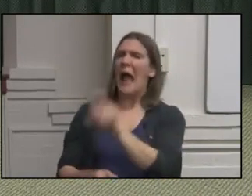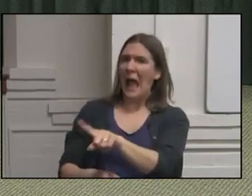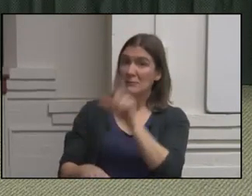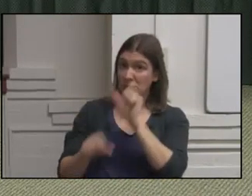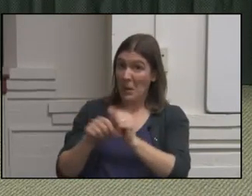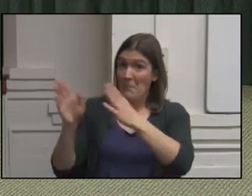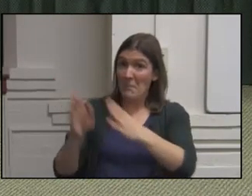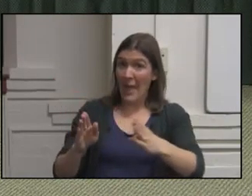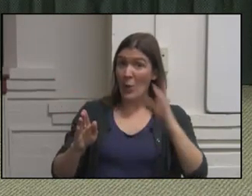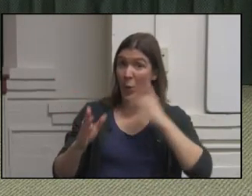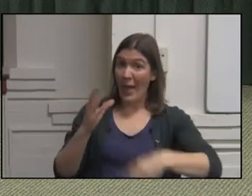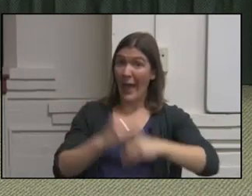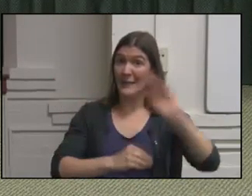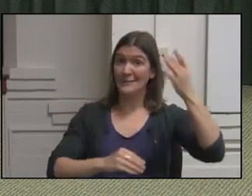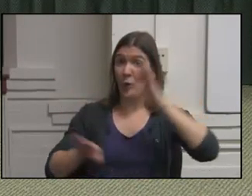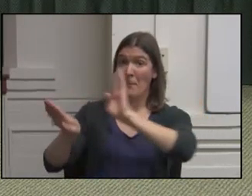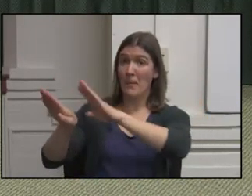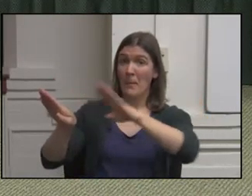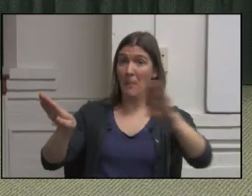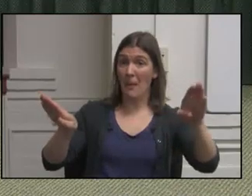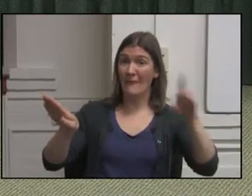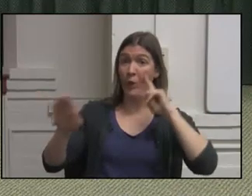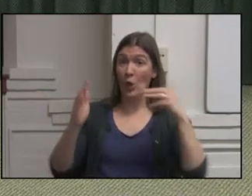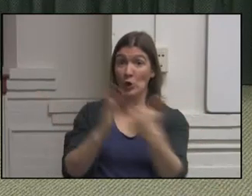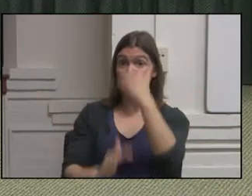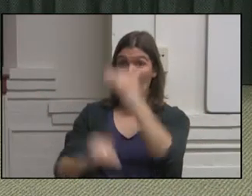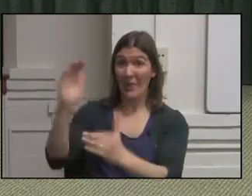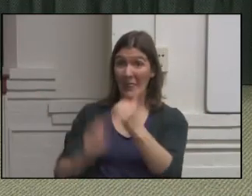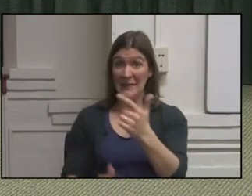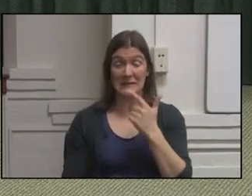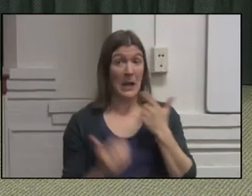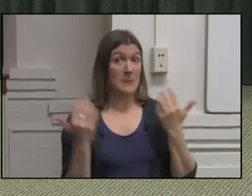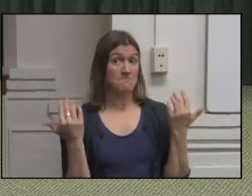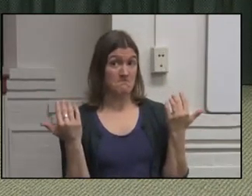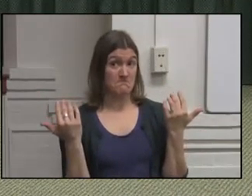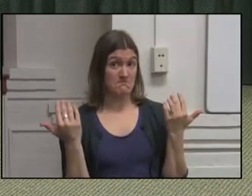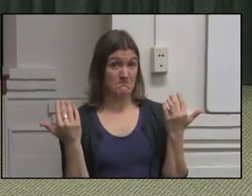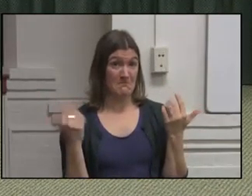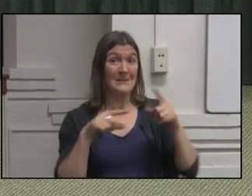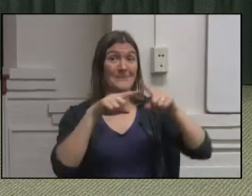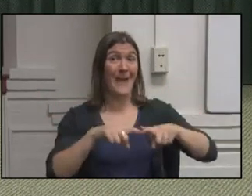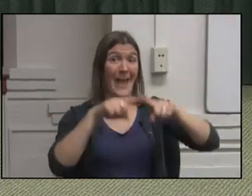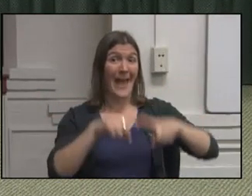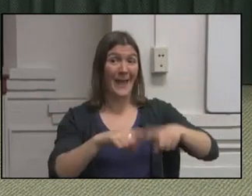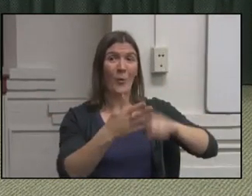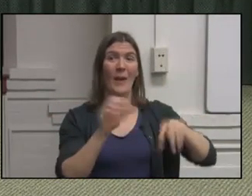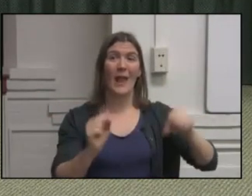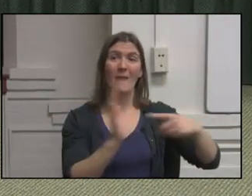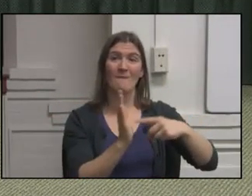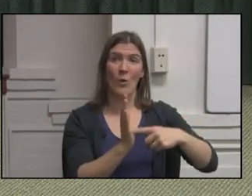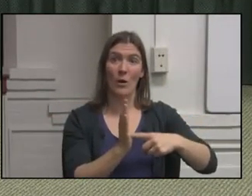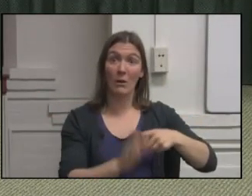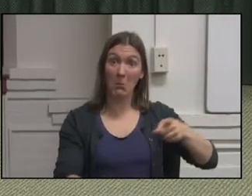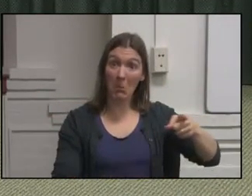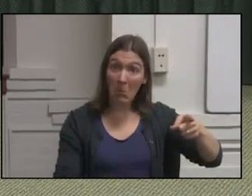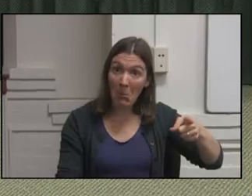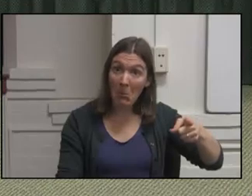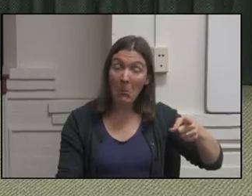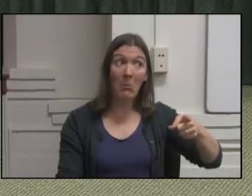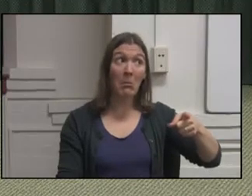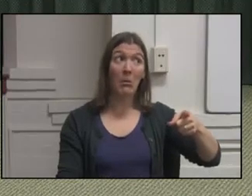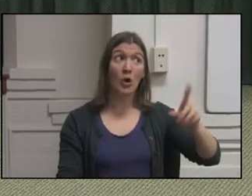were planning rooftop solar or anything along those lines, and they said that depending on what they could afford, but it might